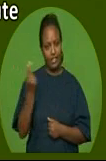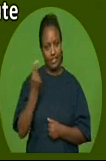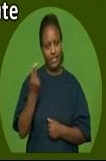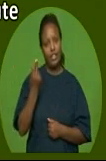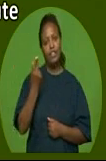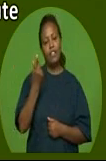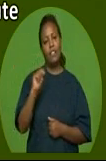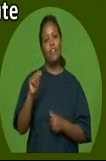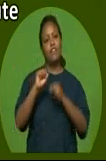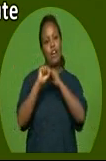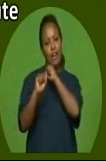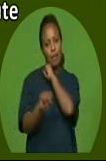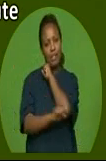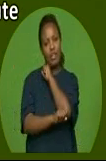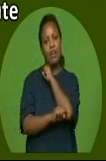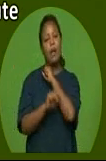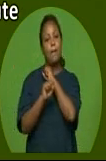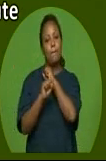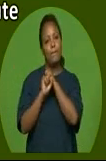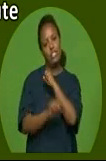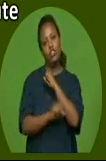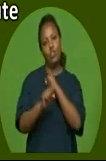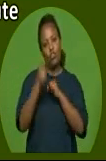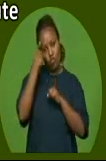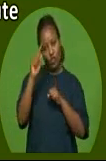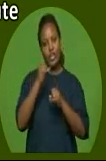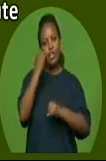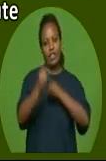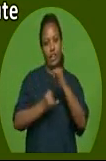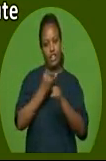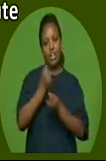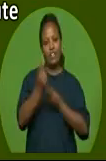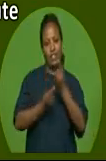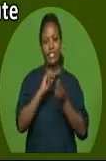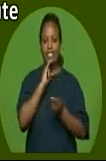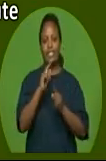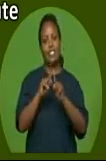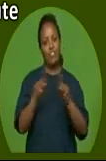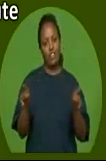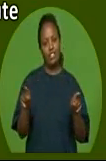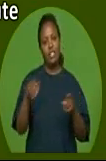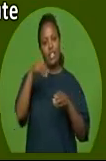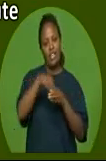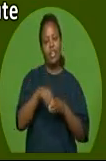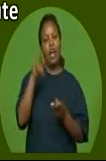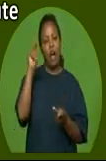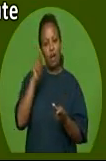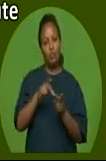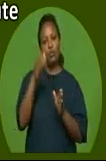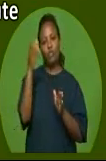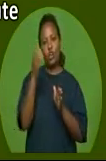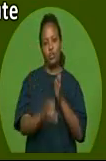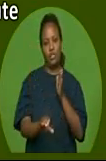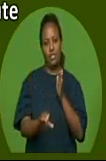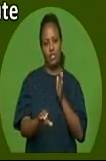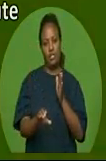absolute advantage, the fundamental base for international trade is the difference in